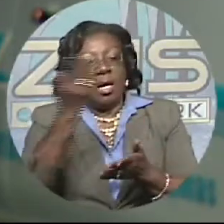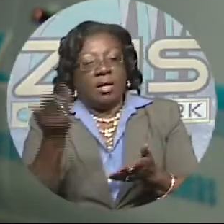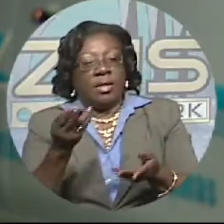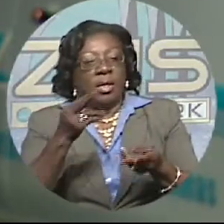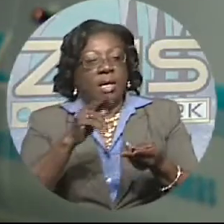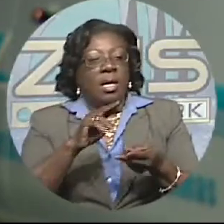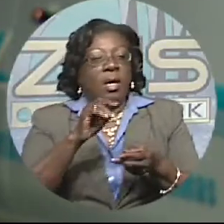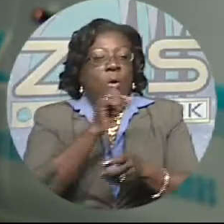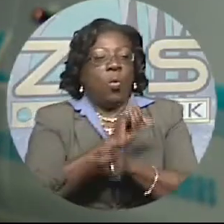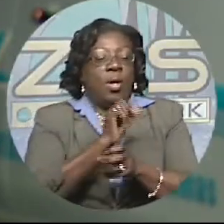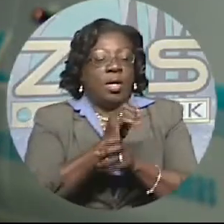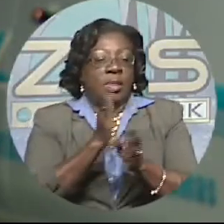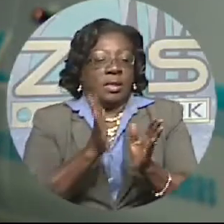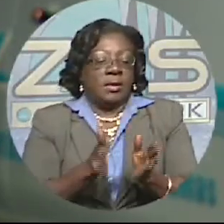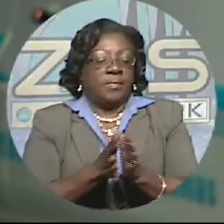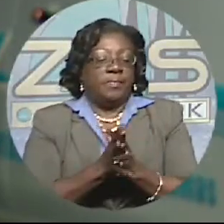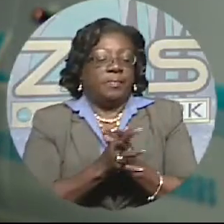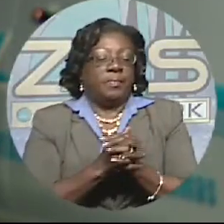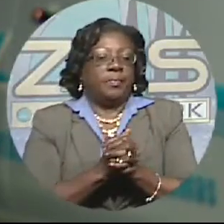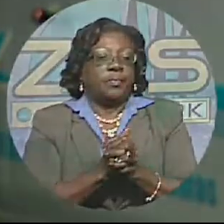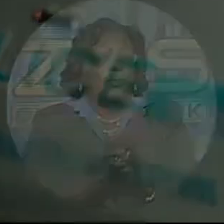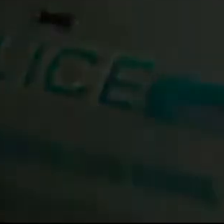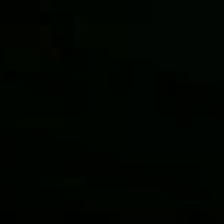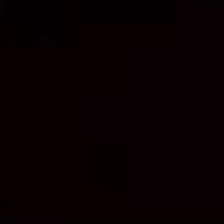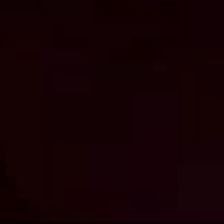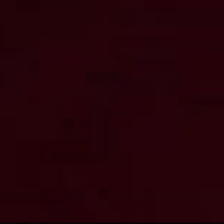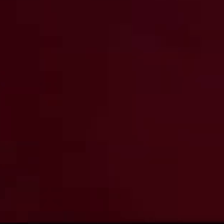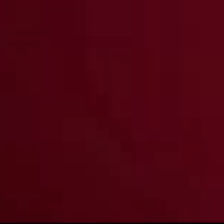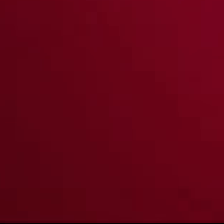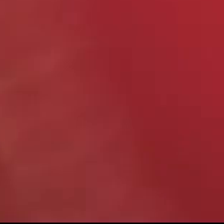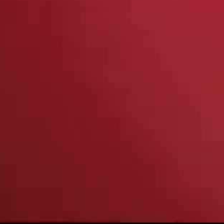colleagues. Jared Higgs, ZNS Network News.